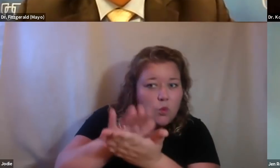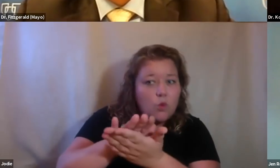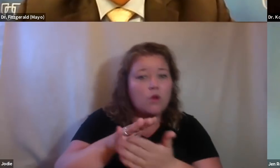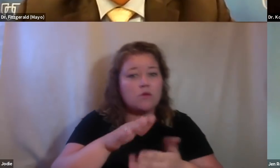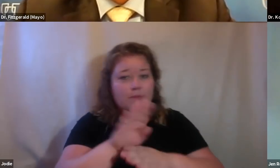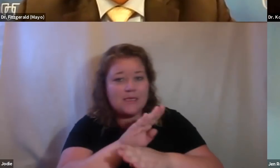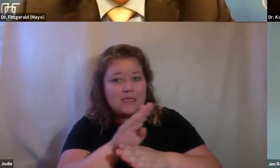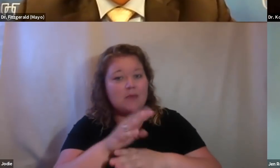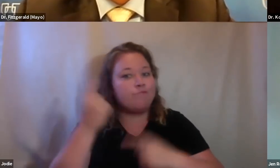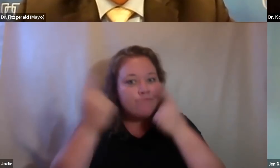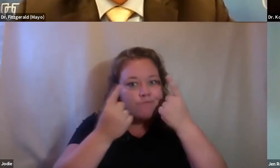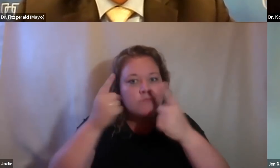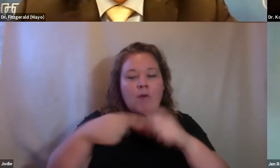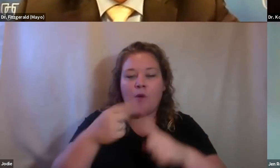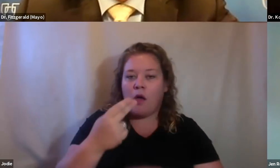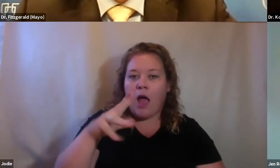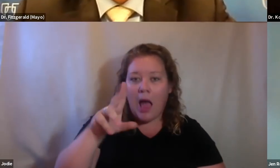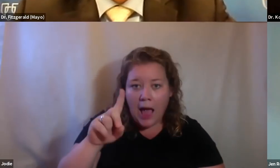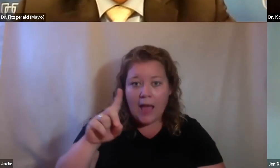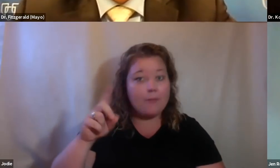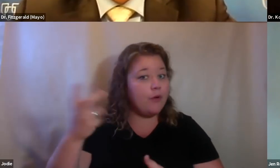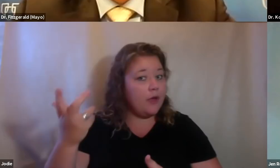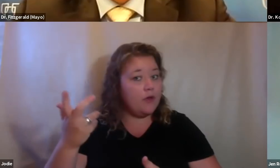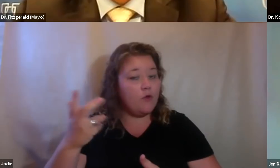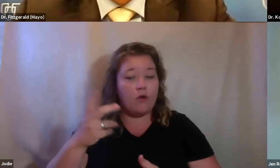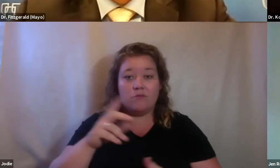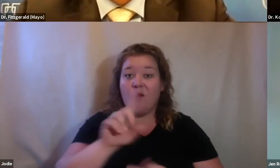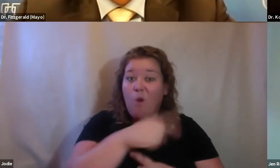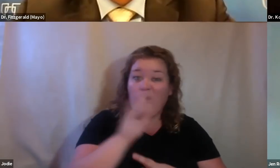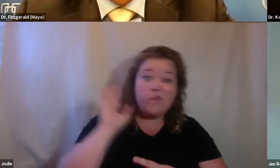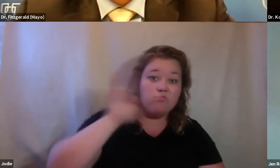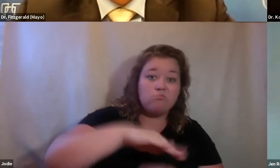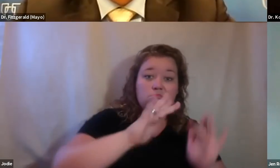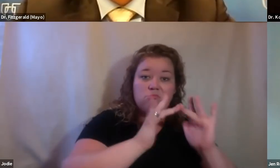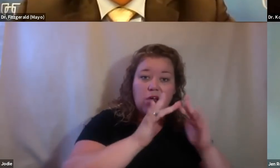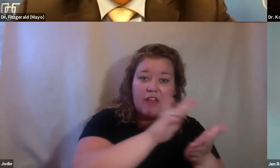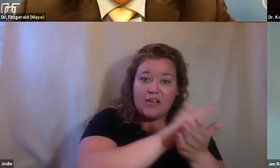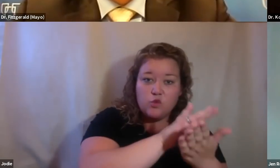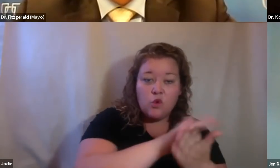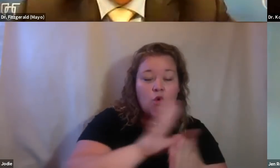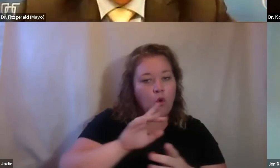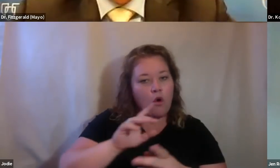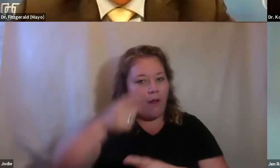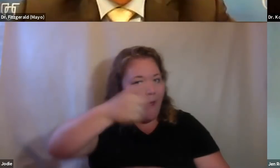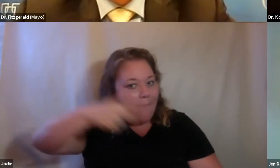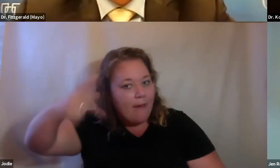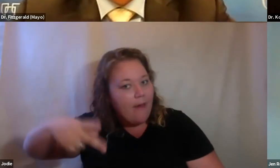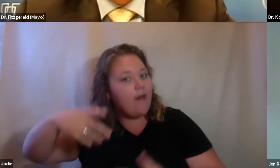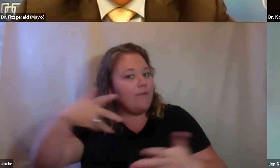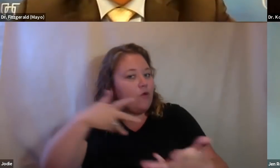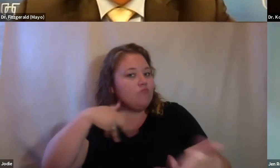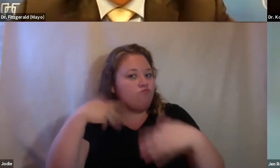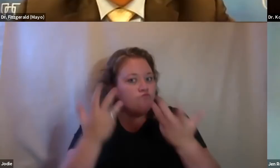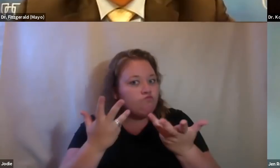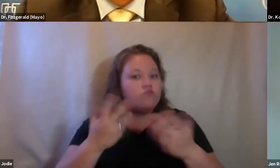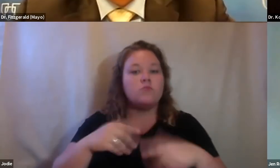in person or hybrid models or fully virtual. That makes it really tough from a planning perspective, but